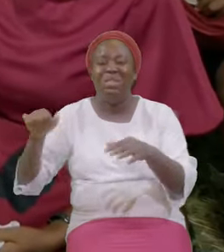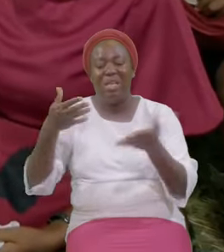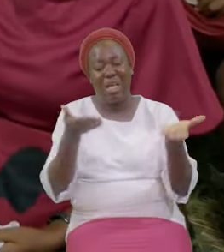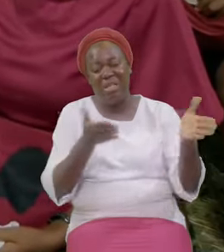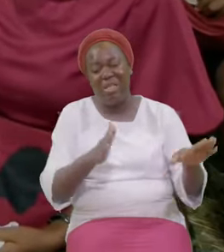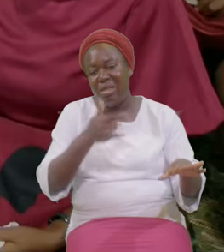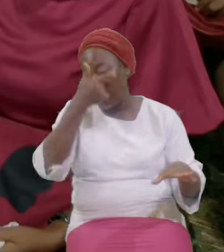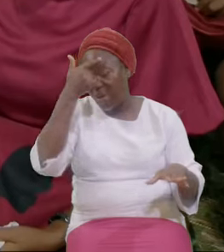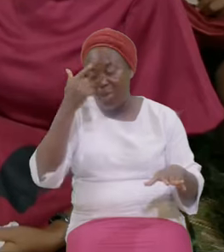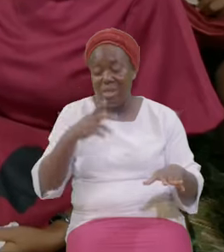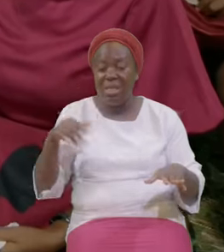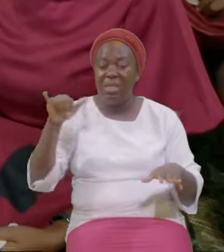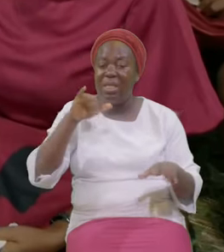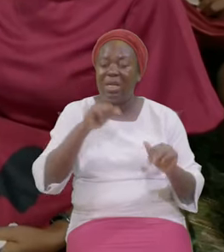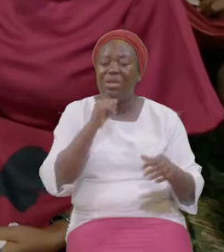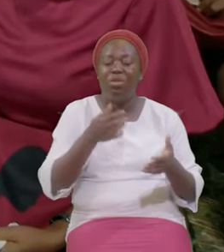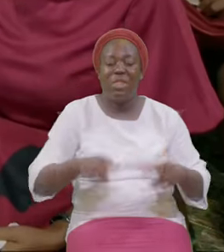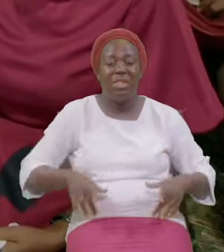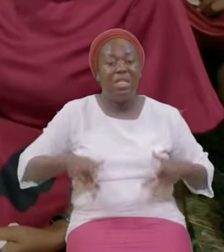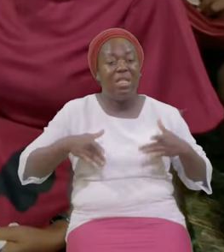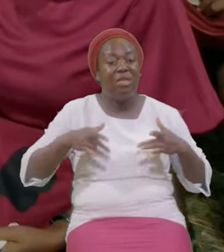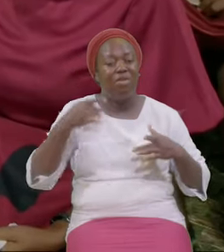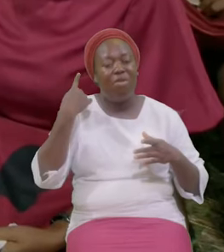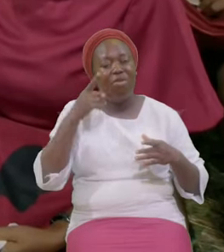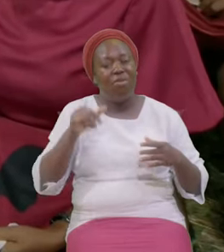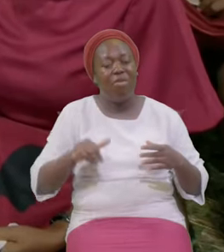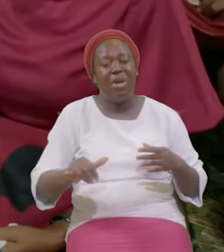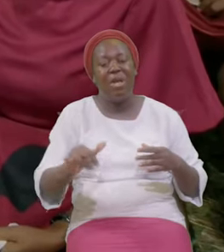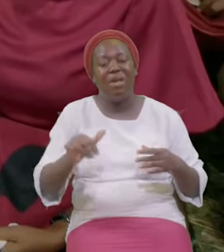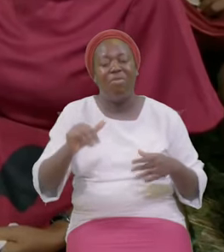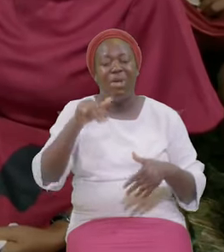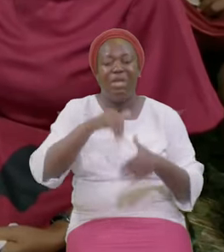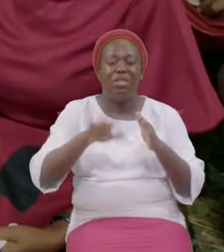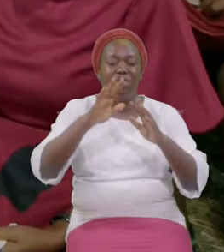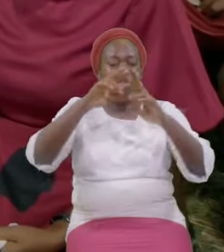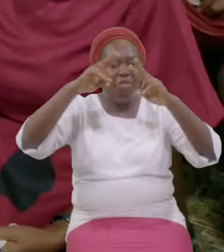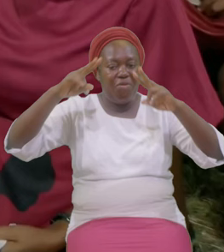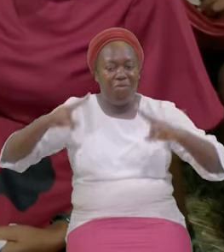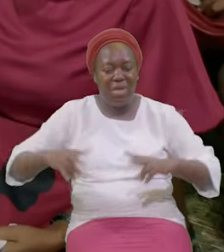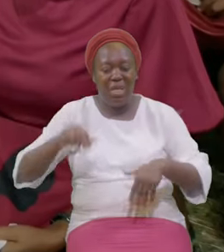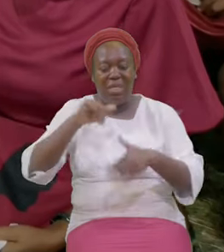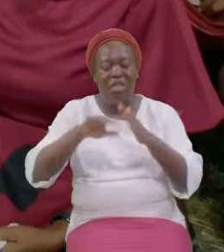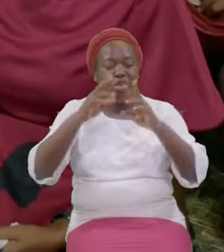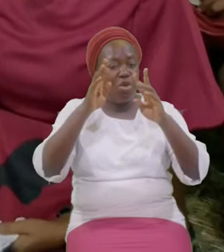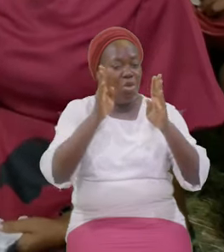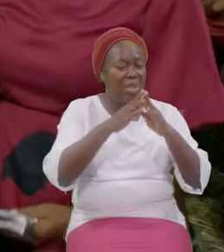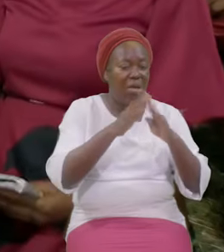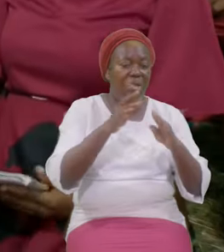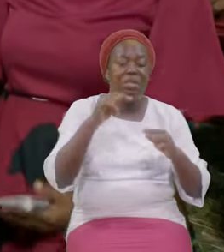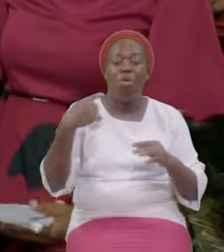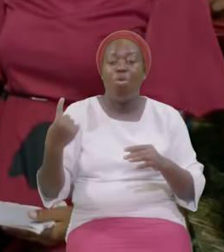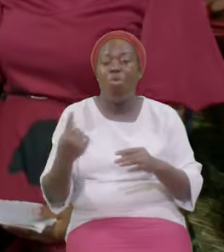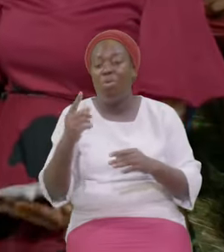live forever on your street, in your village, in your town. The only one that